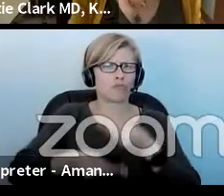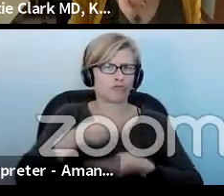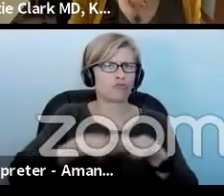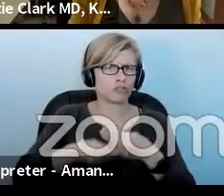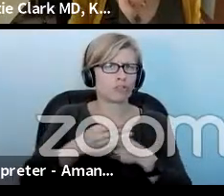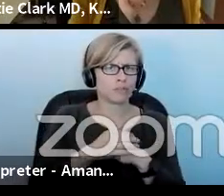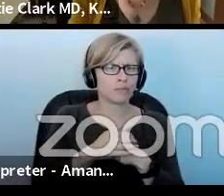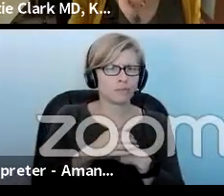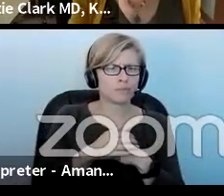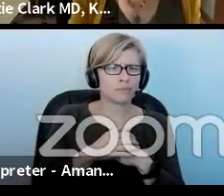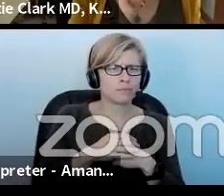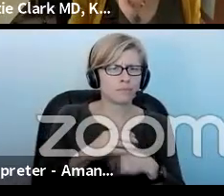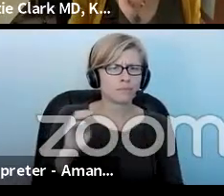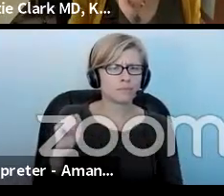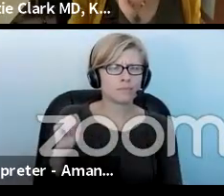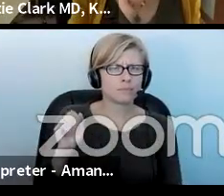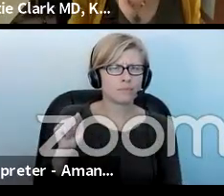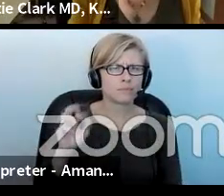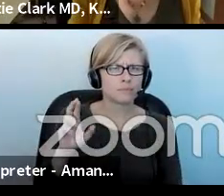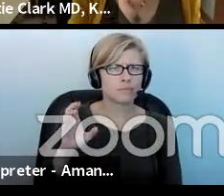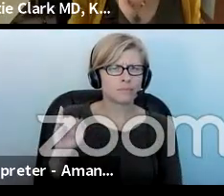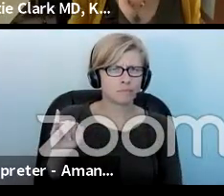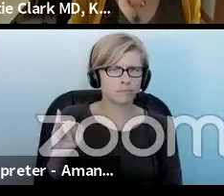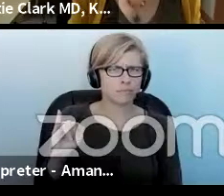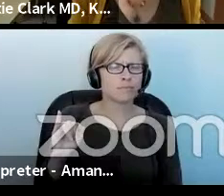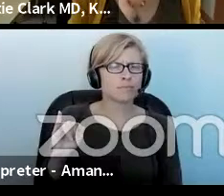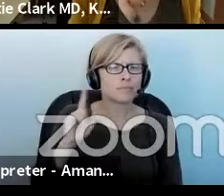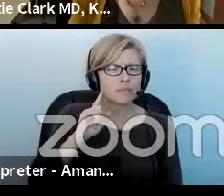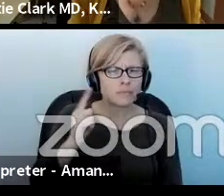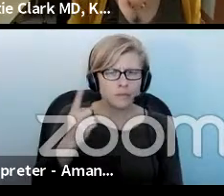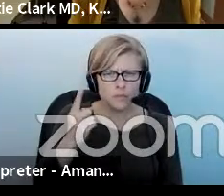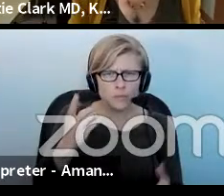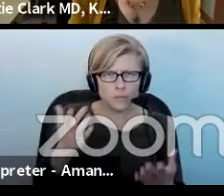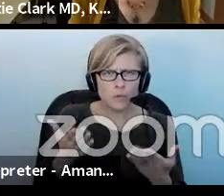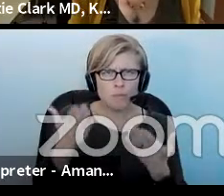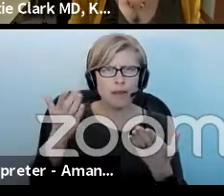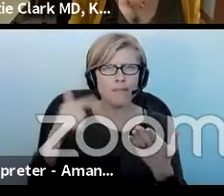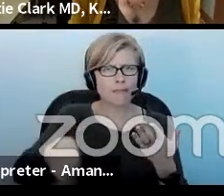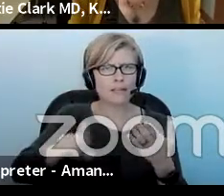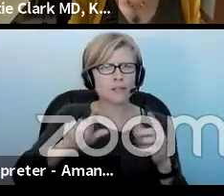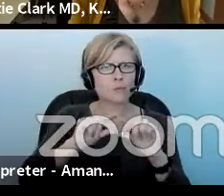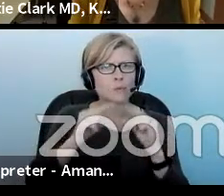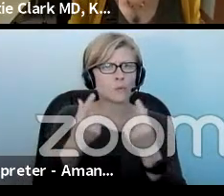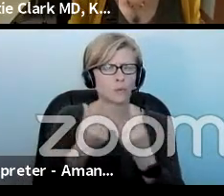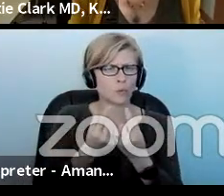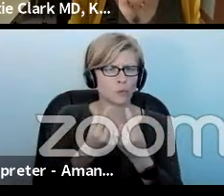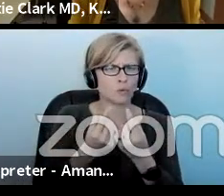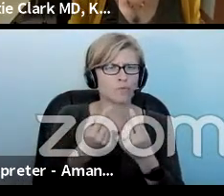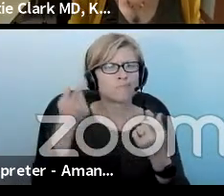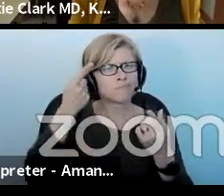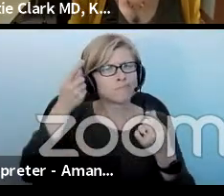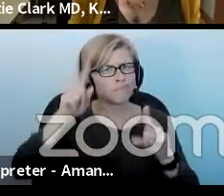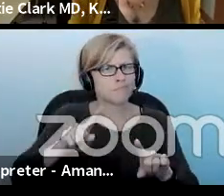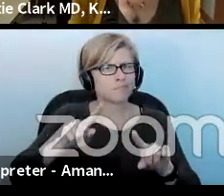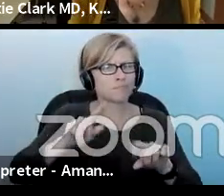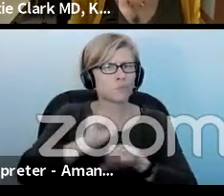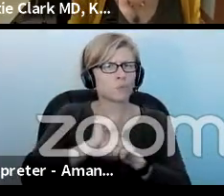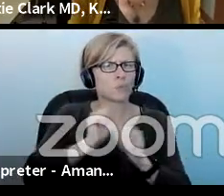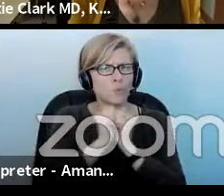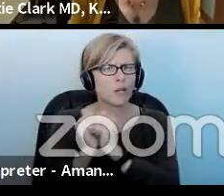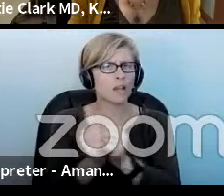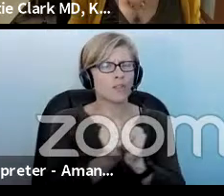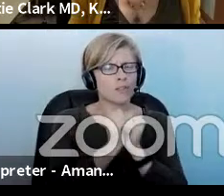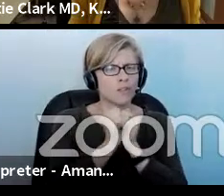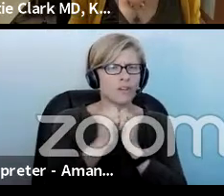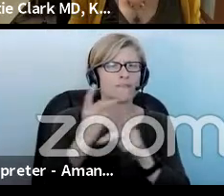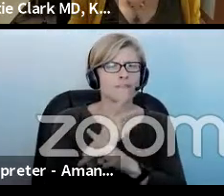And I do hear a kind of a recommendation coming out of this group that creating that collaboration, figuring out what